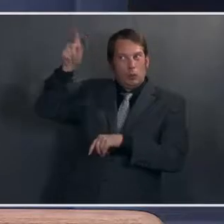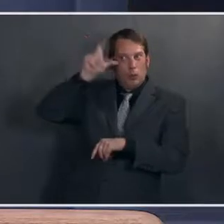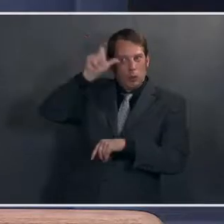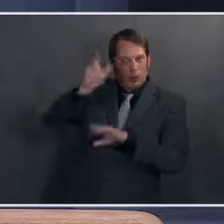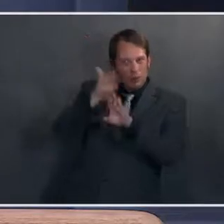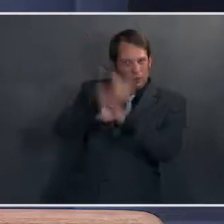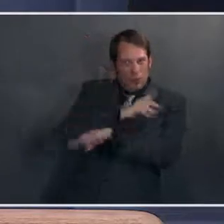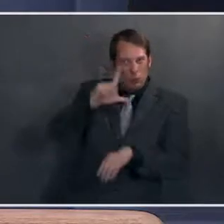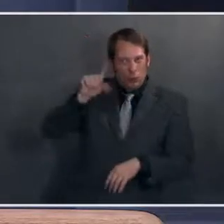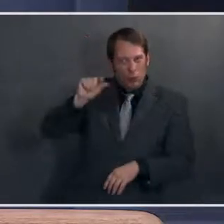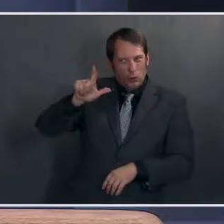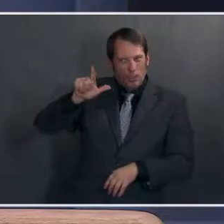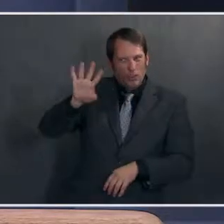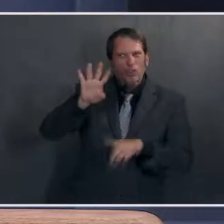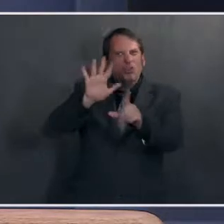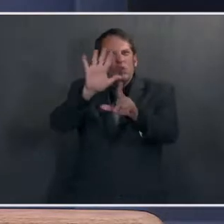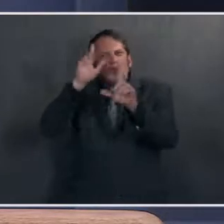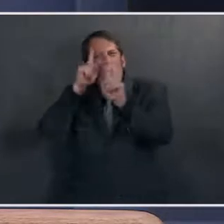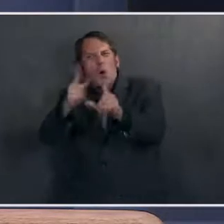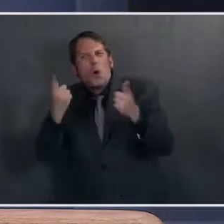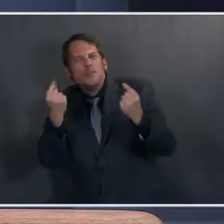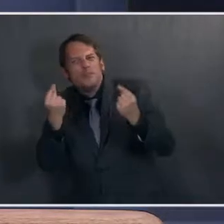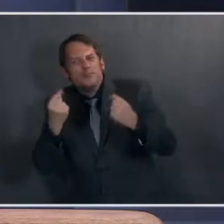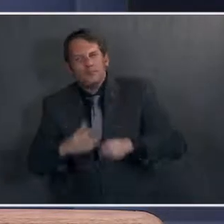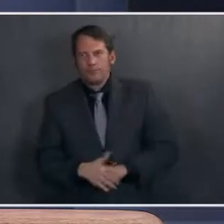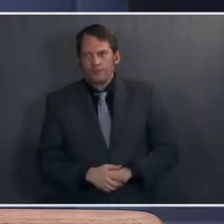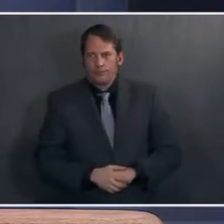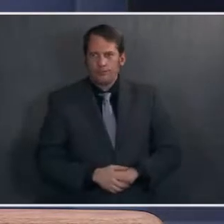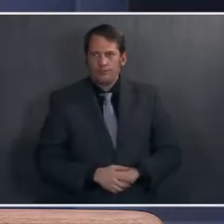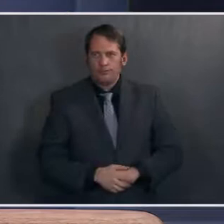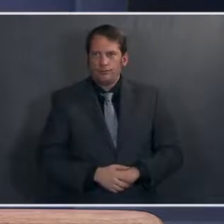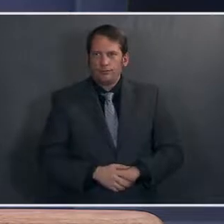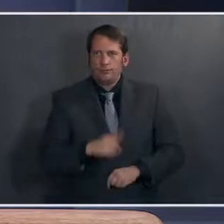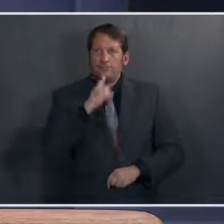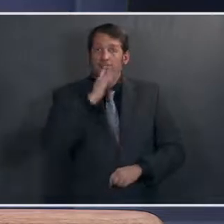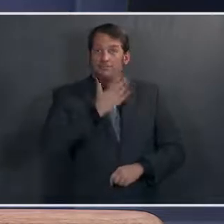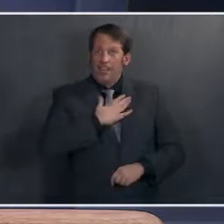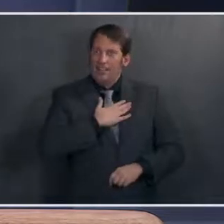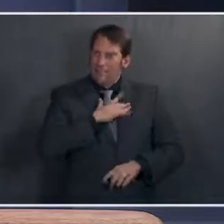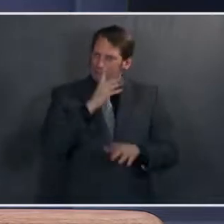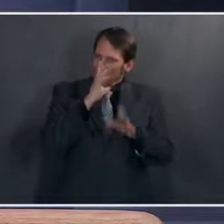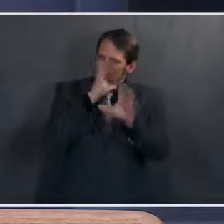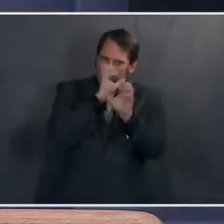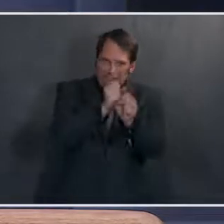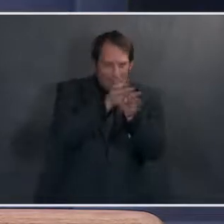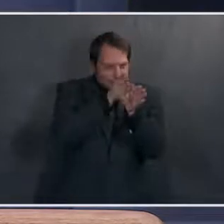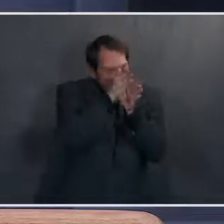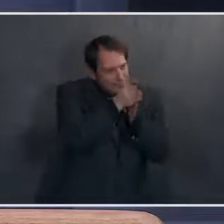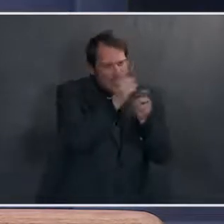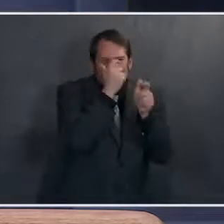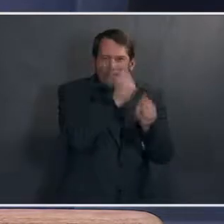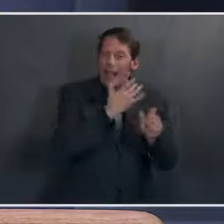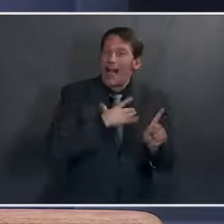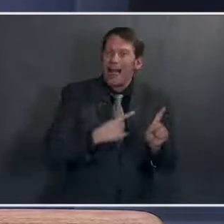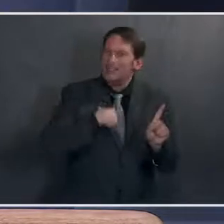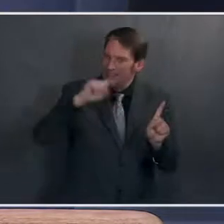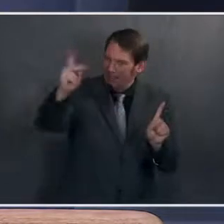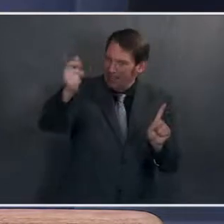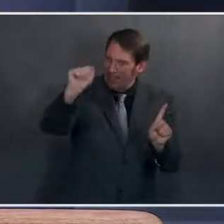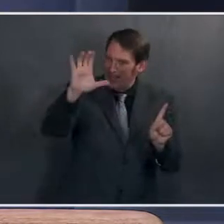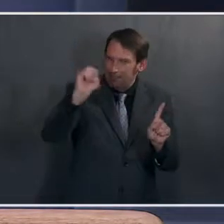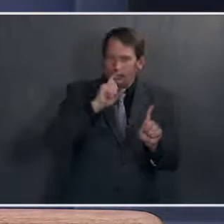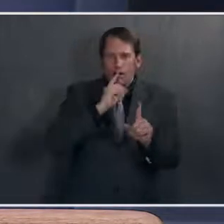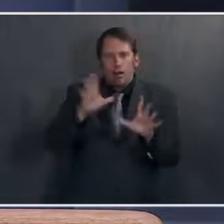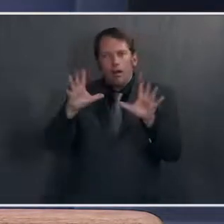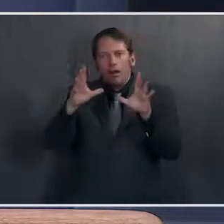I am personally interested in space. I think it's a fascinating area of study, but I have not spoken with our team about this particular program, so let me see if we can get